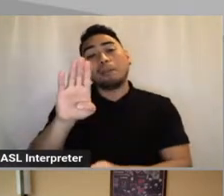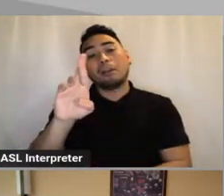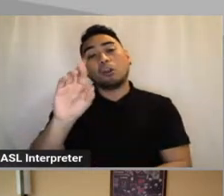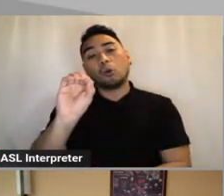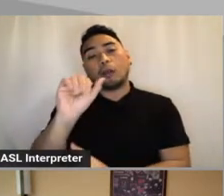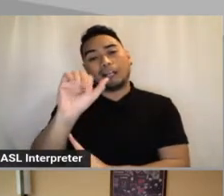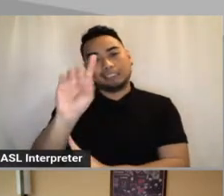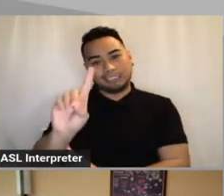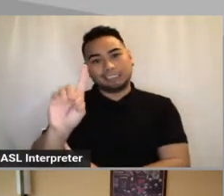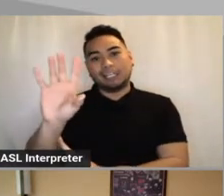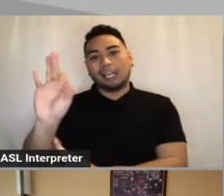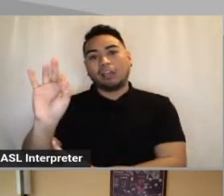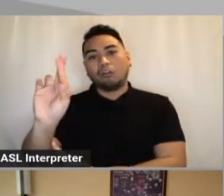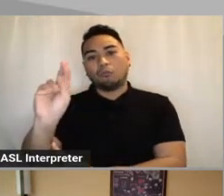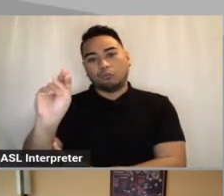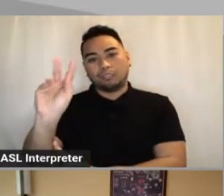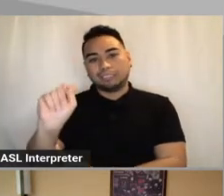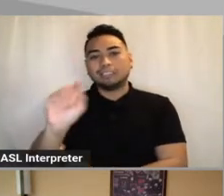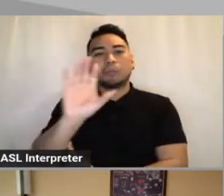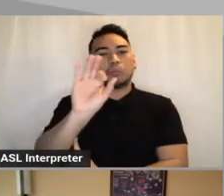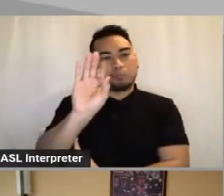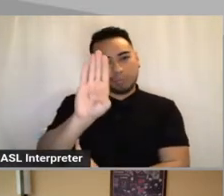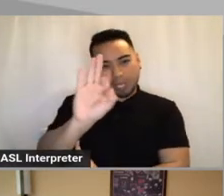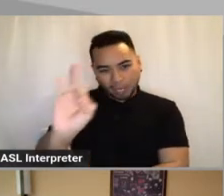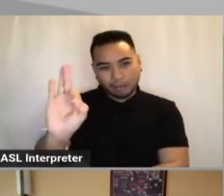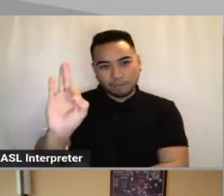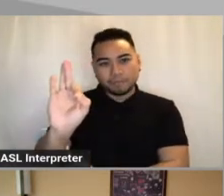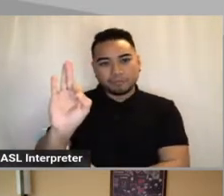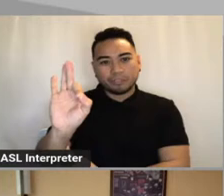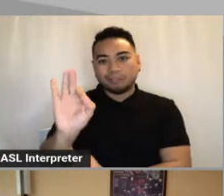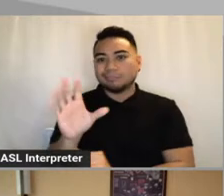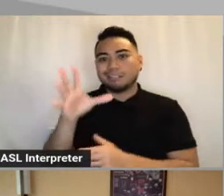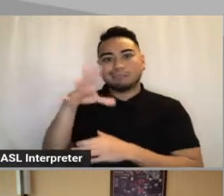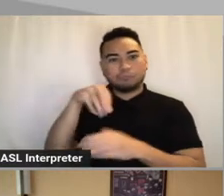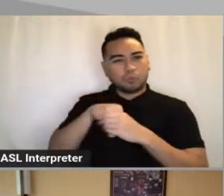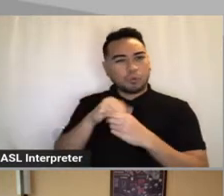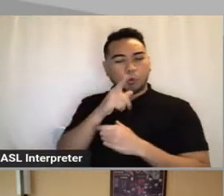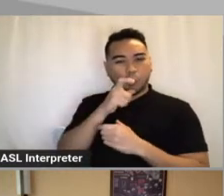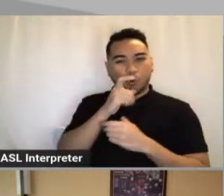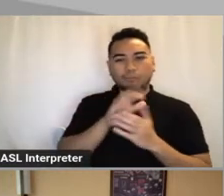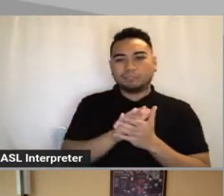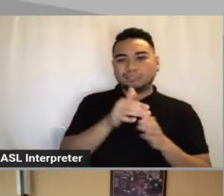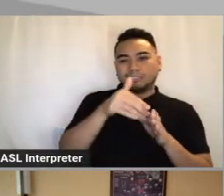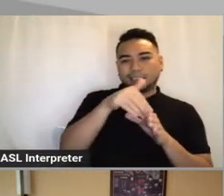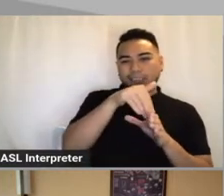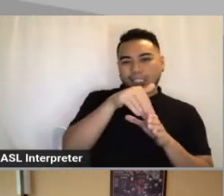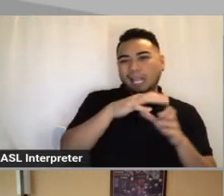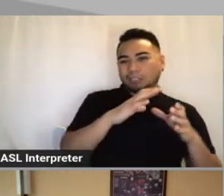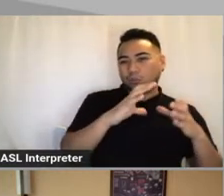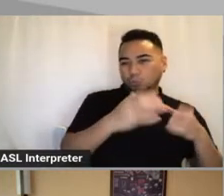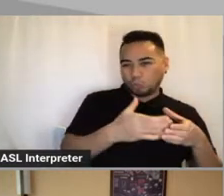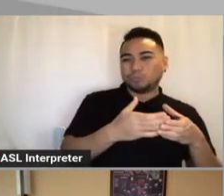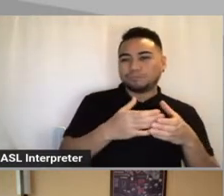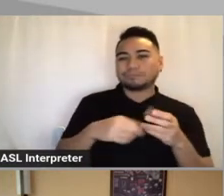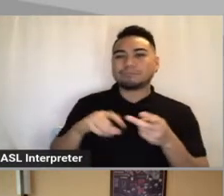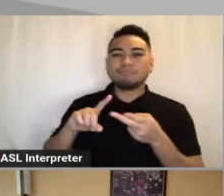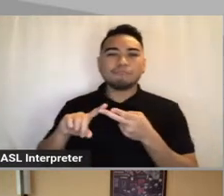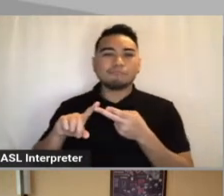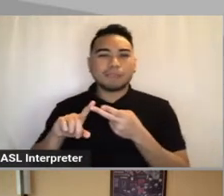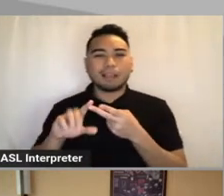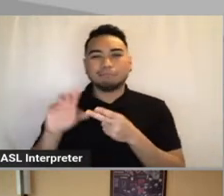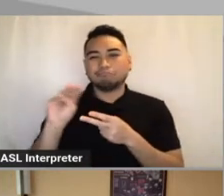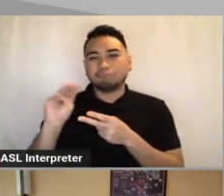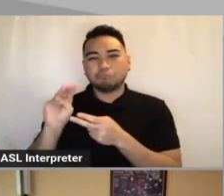front includes both centrists as well as moderate conservatives. The role that progressive forces play in this broad